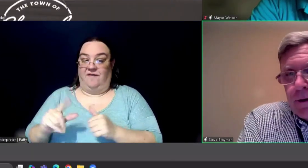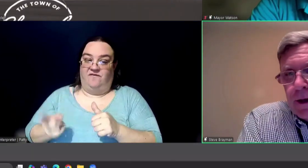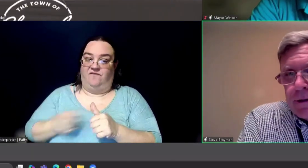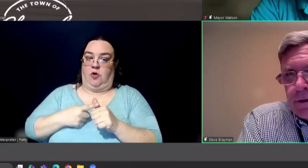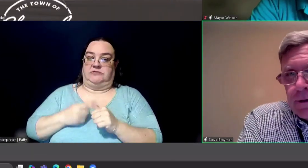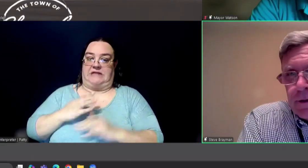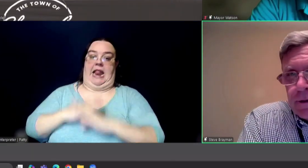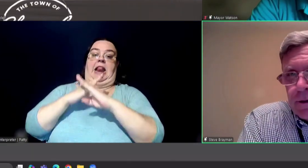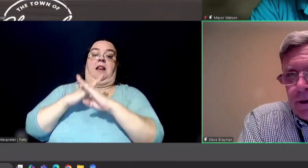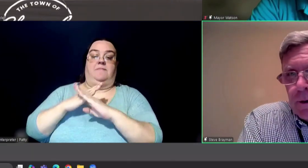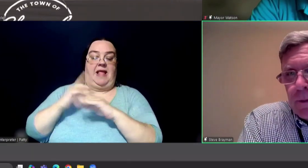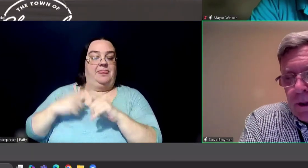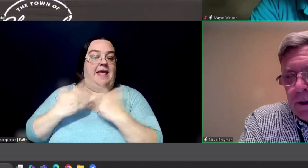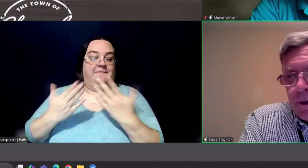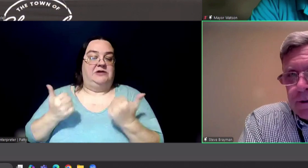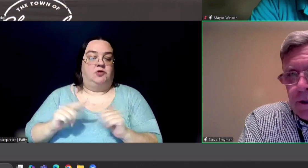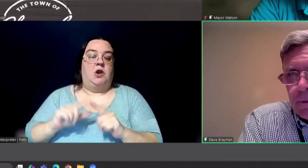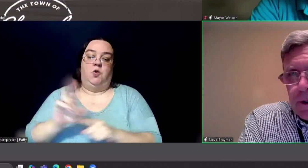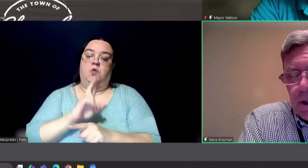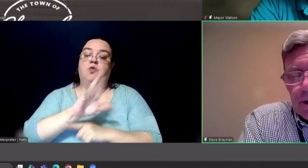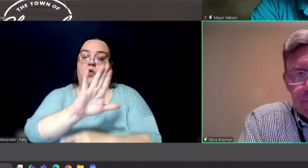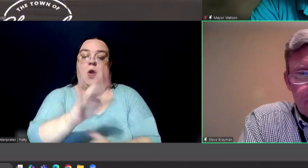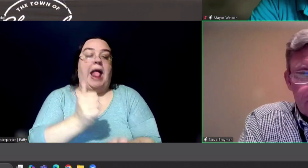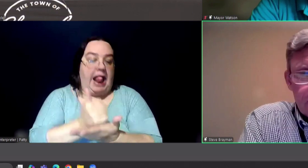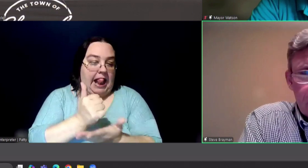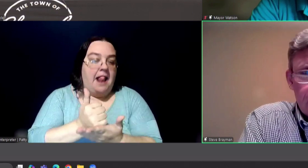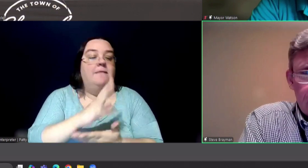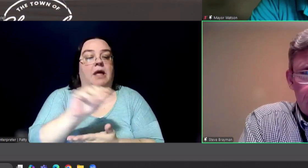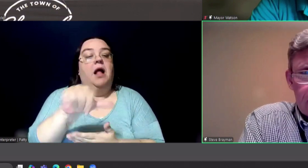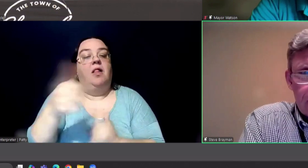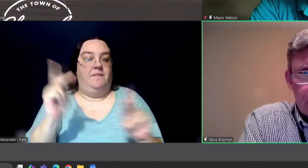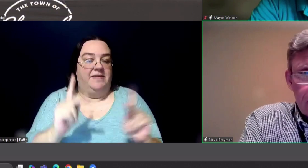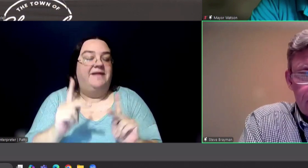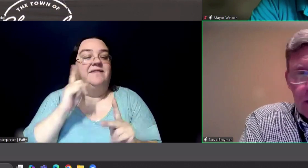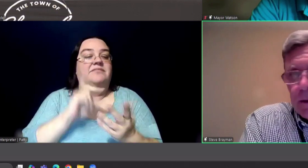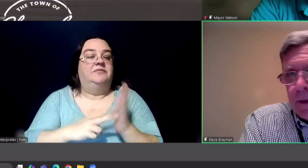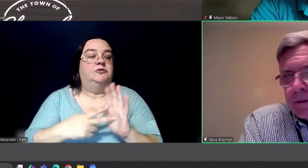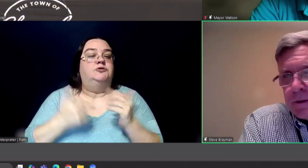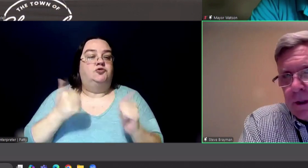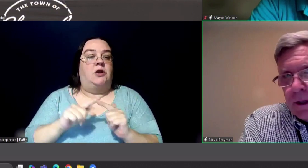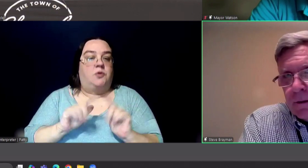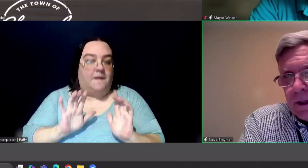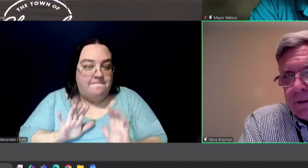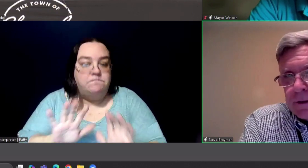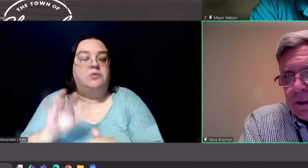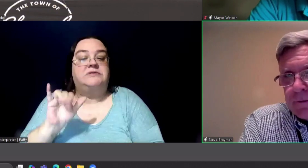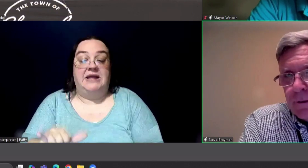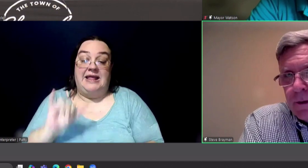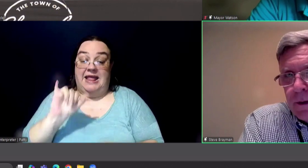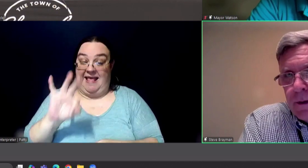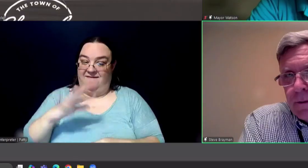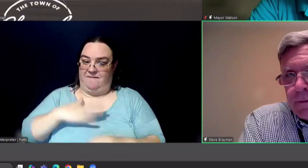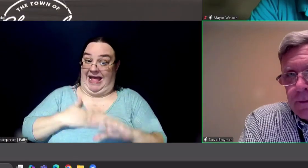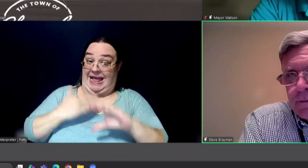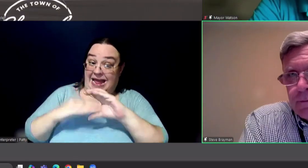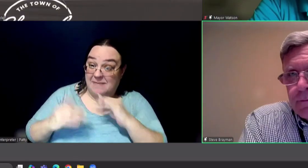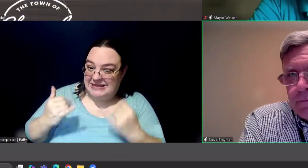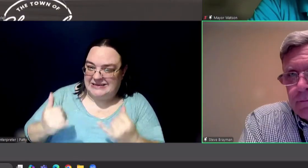try to utilize your help and others' helps for popping this out if my emails today are not successful.